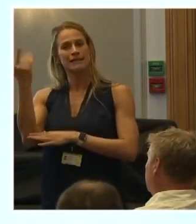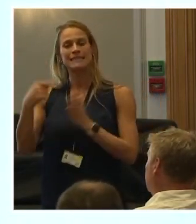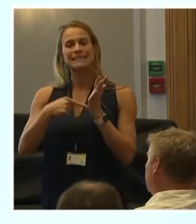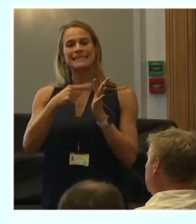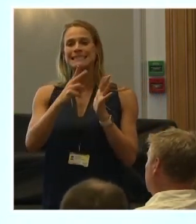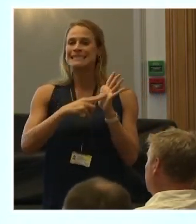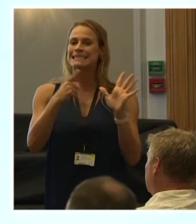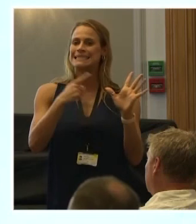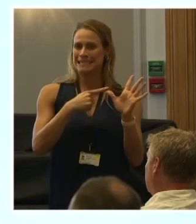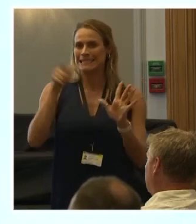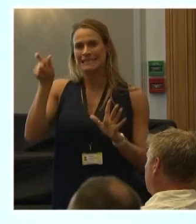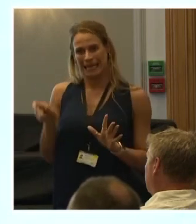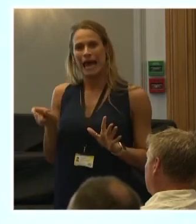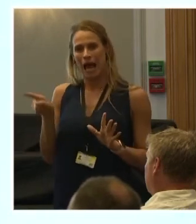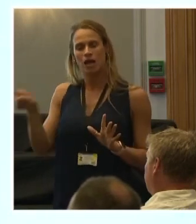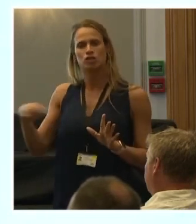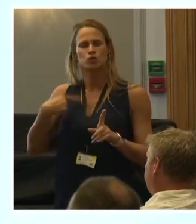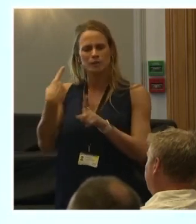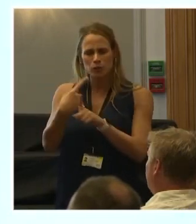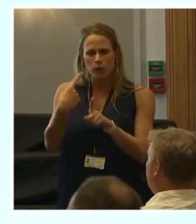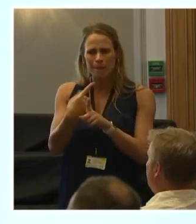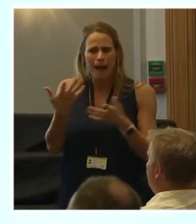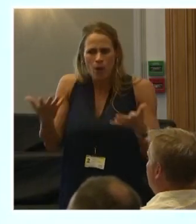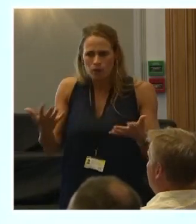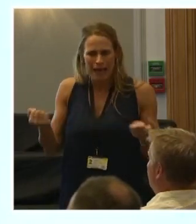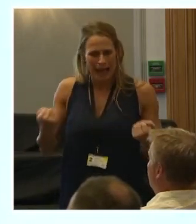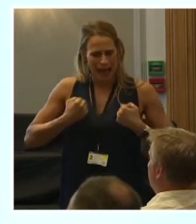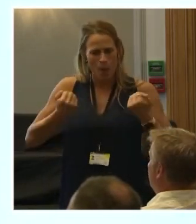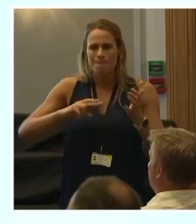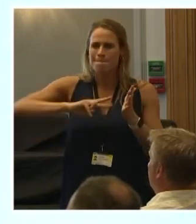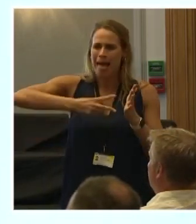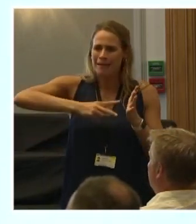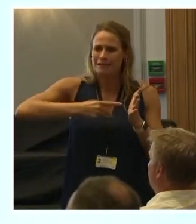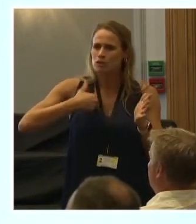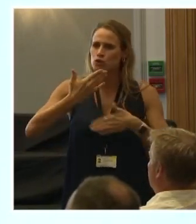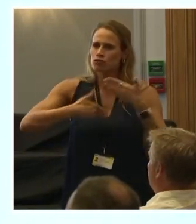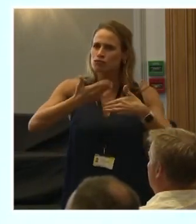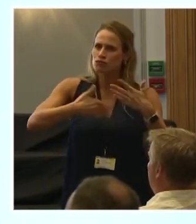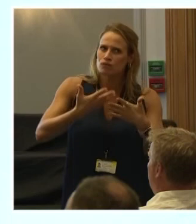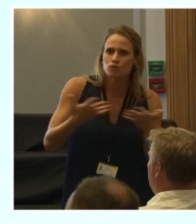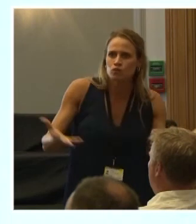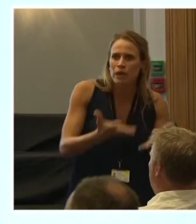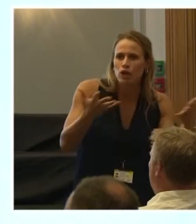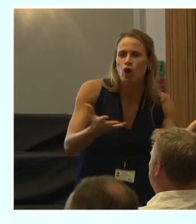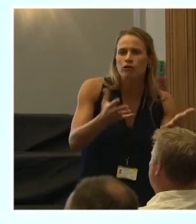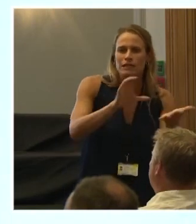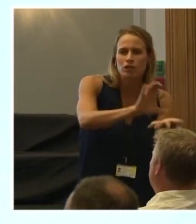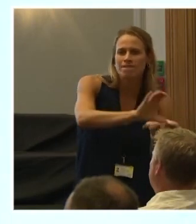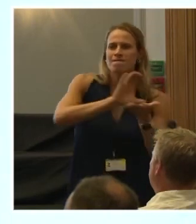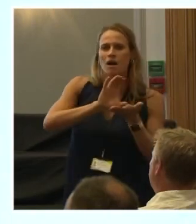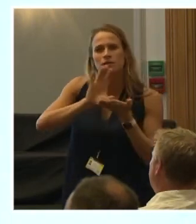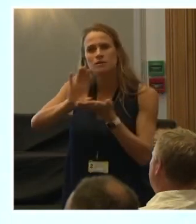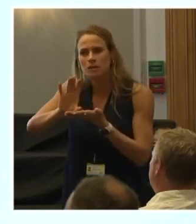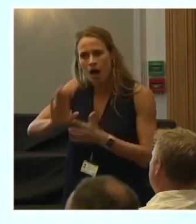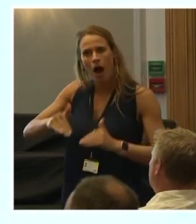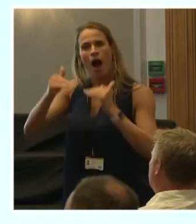be talking about how insight and experiences are driving our plans to encourage and fund high-quality research and